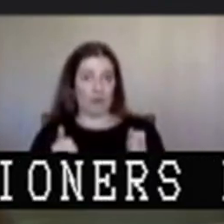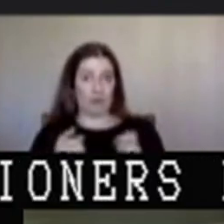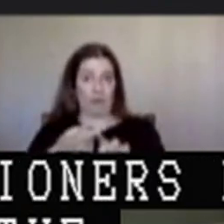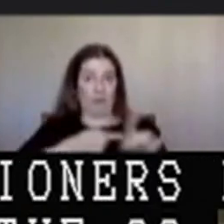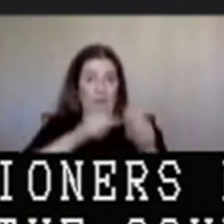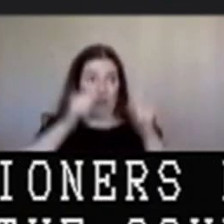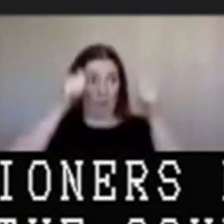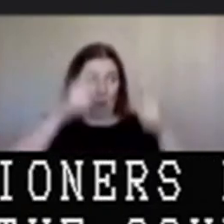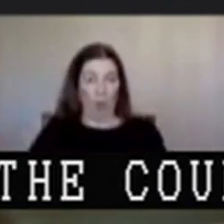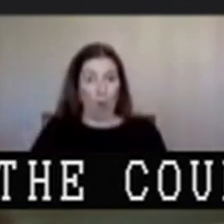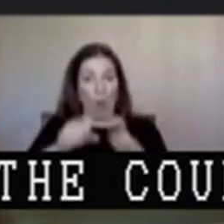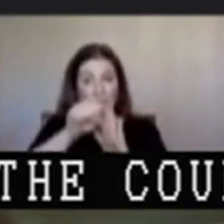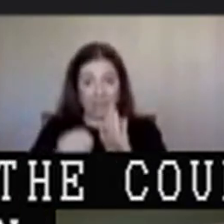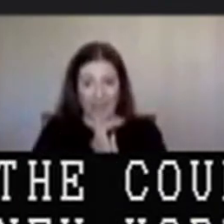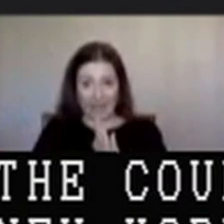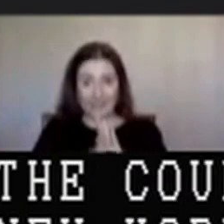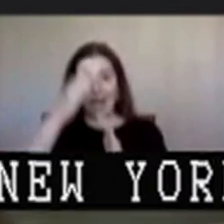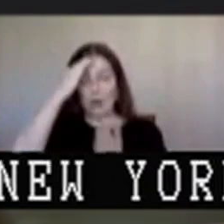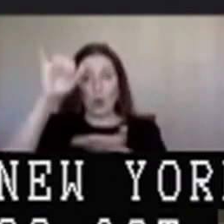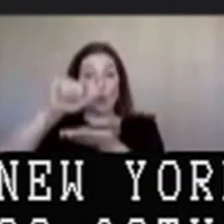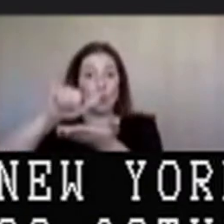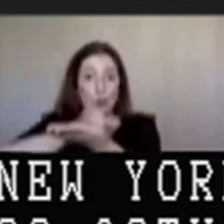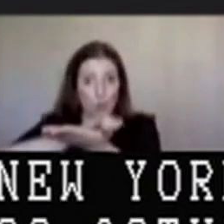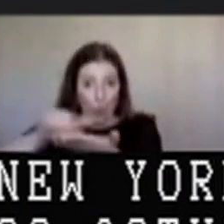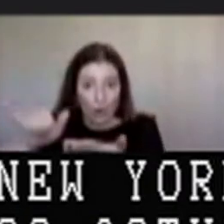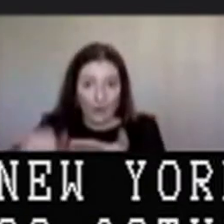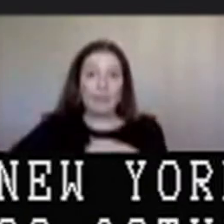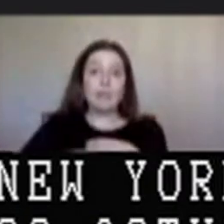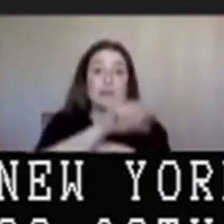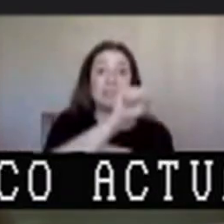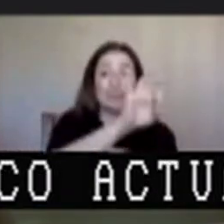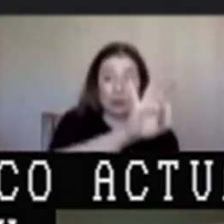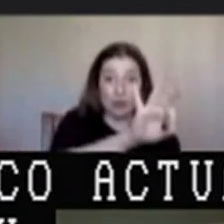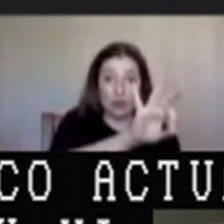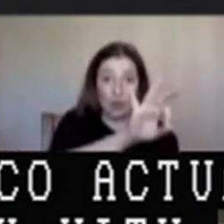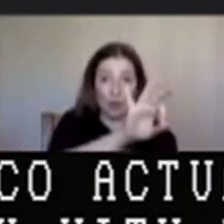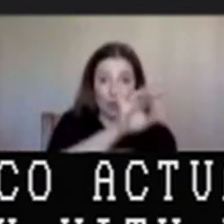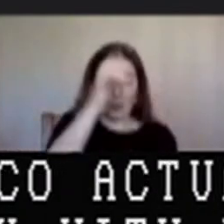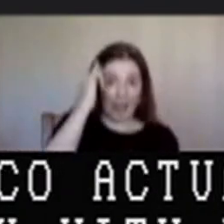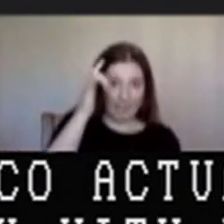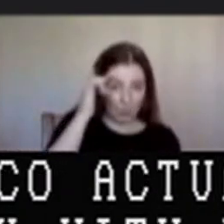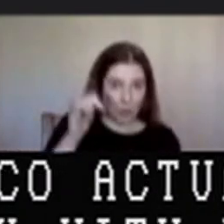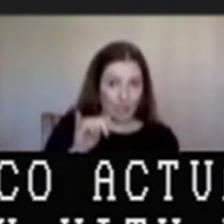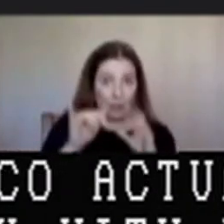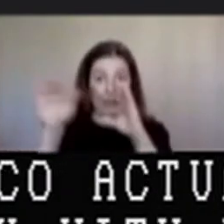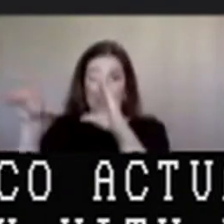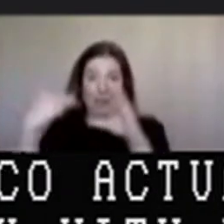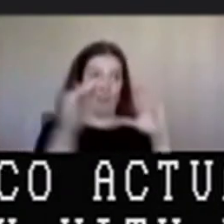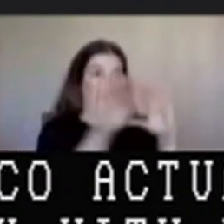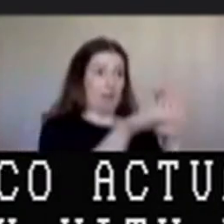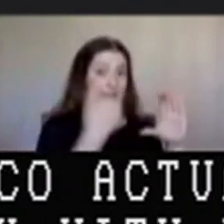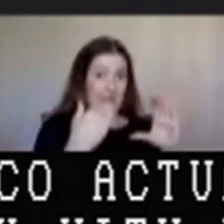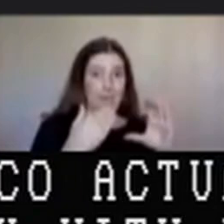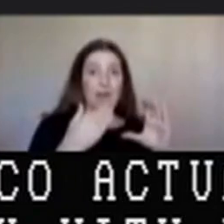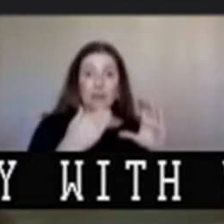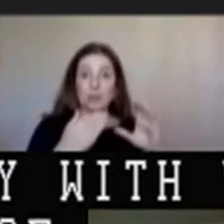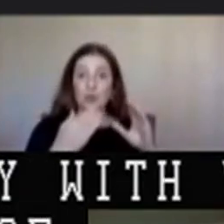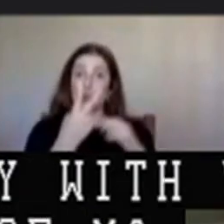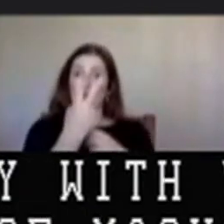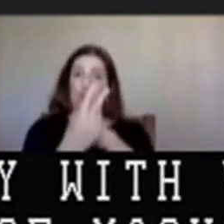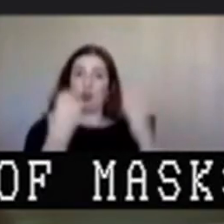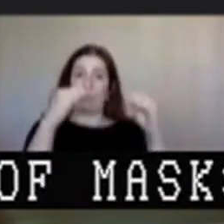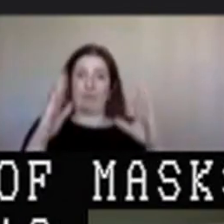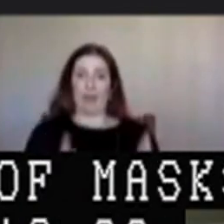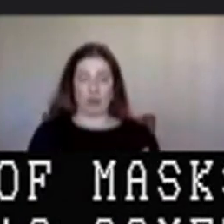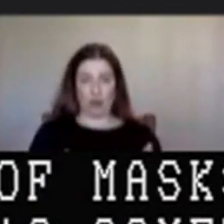San Francisco actually just emailed me today with a vendor who has a supply of masks. So that's something that we will